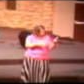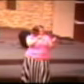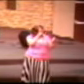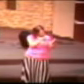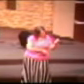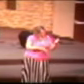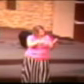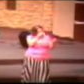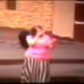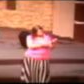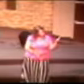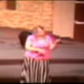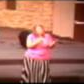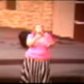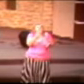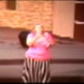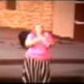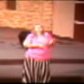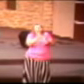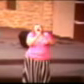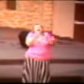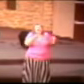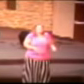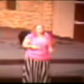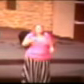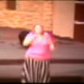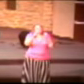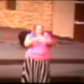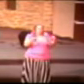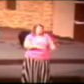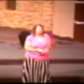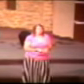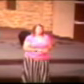ask yourself, what isn't happening that ought to be happening?